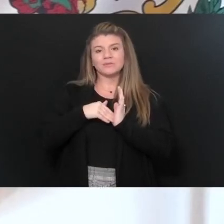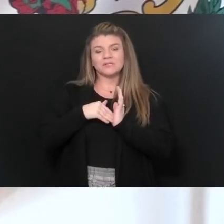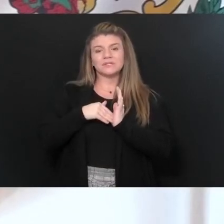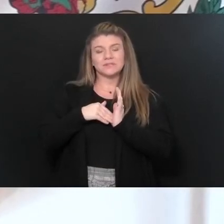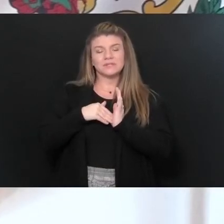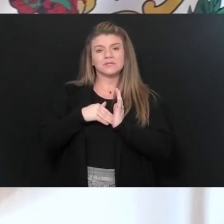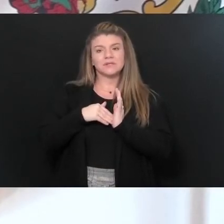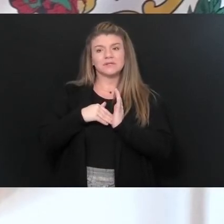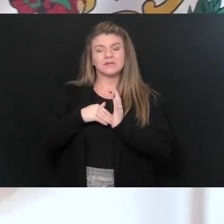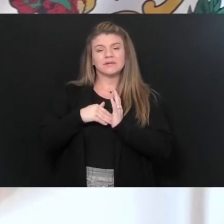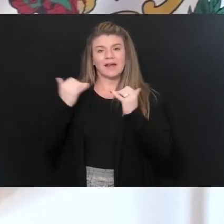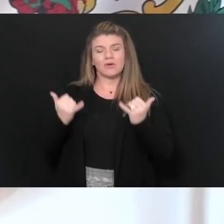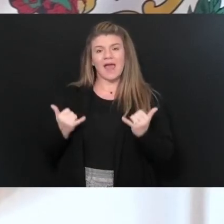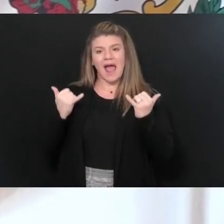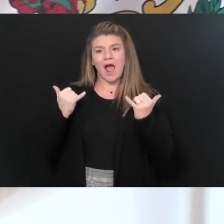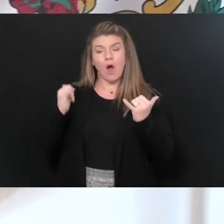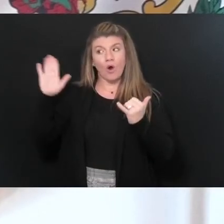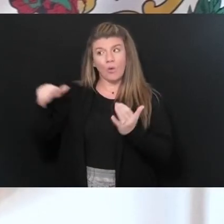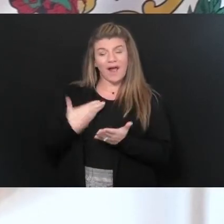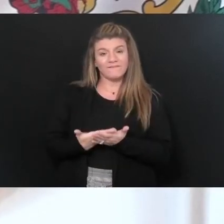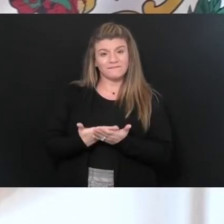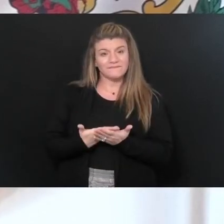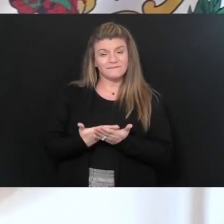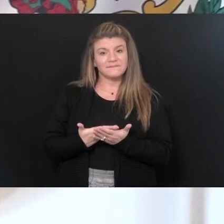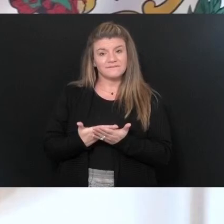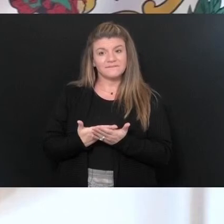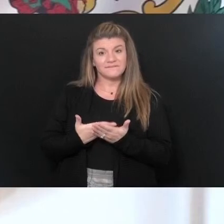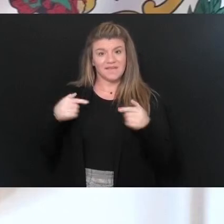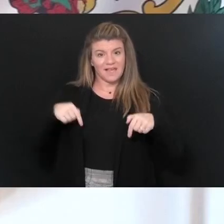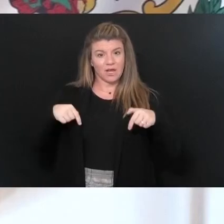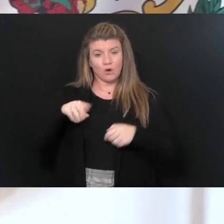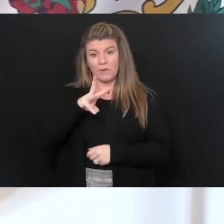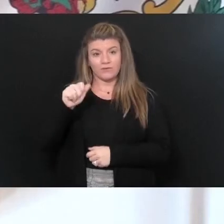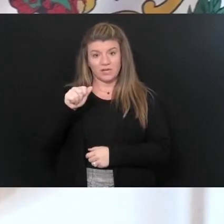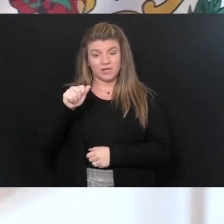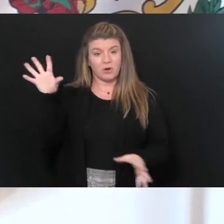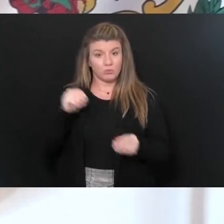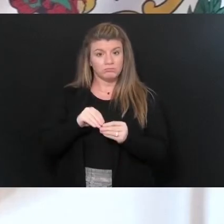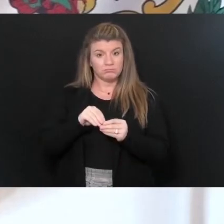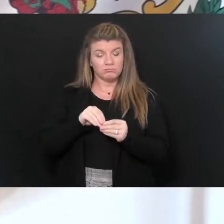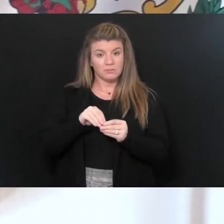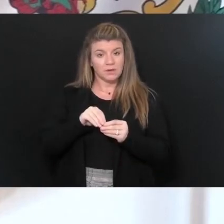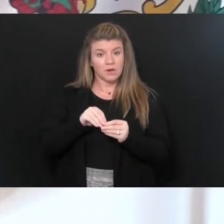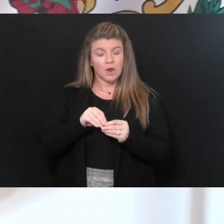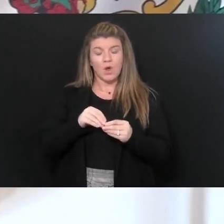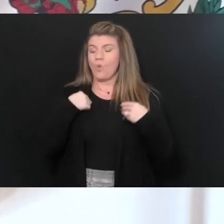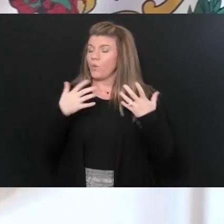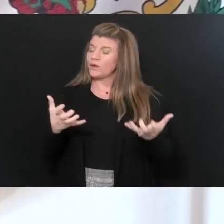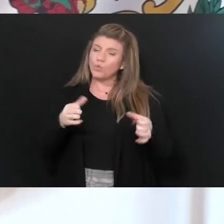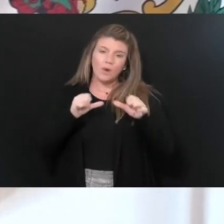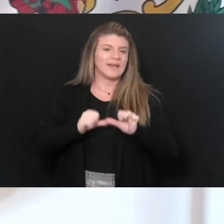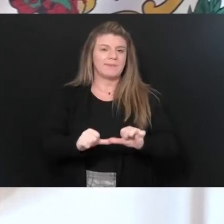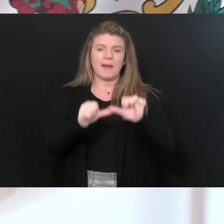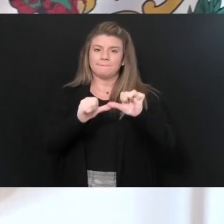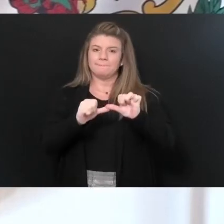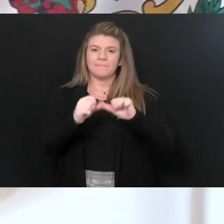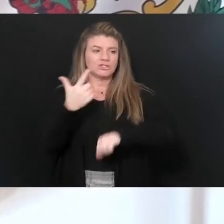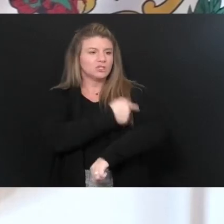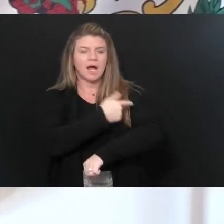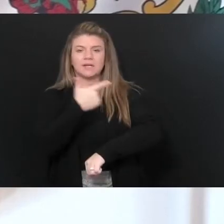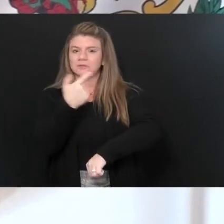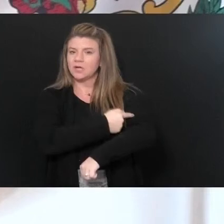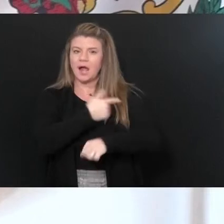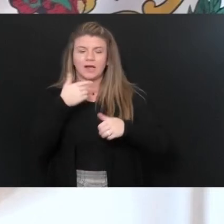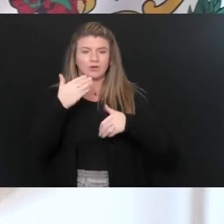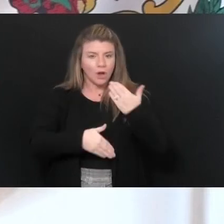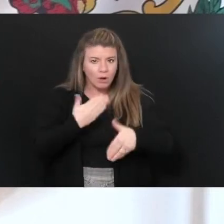that are now arriving or have arrived in West Virginia. You know, we want to just keep pumping it out and everything, and